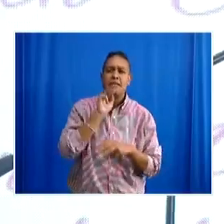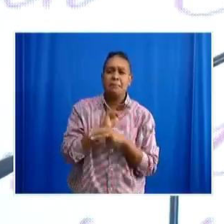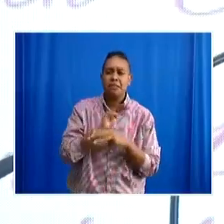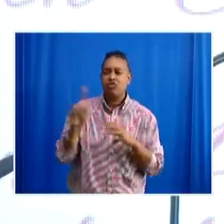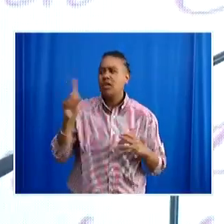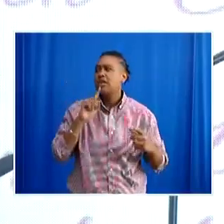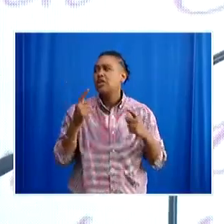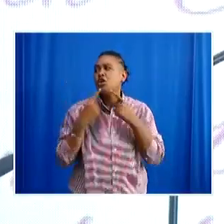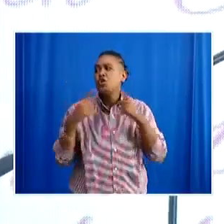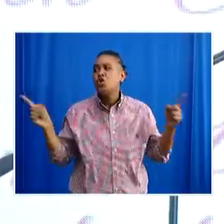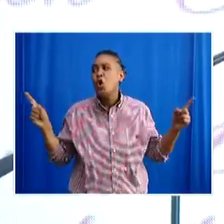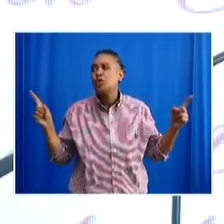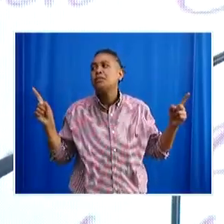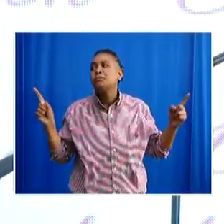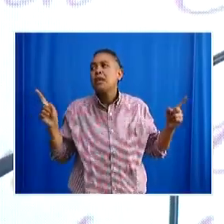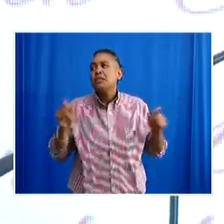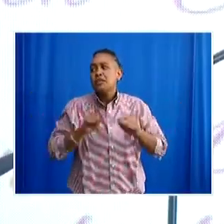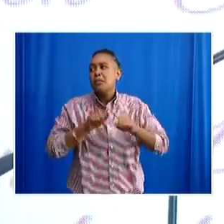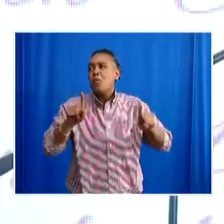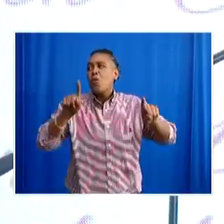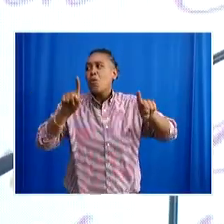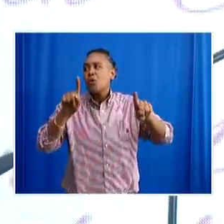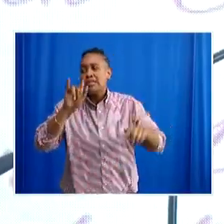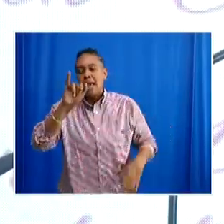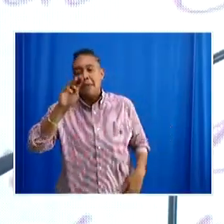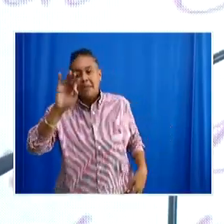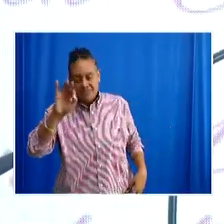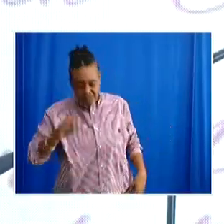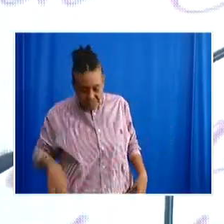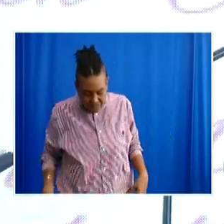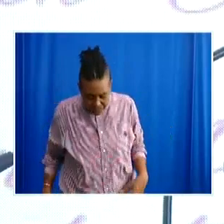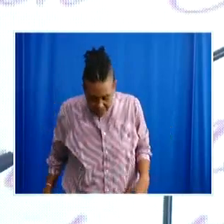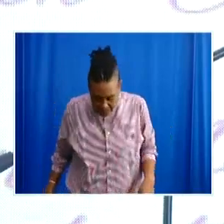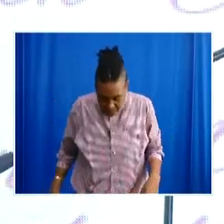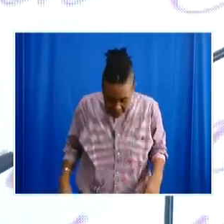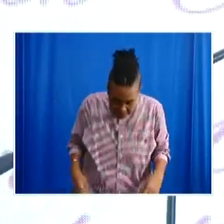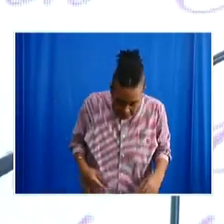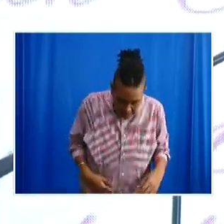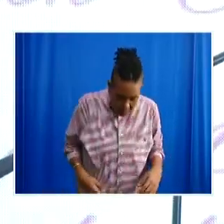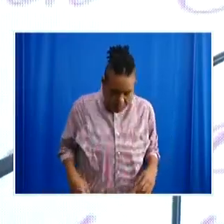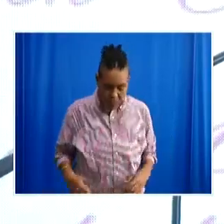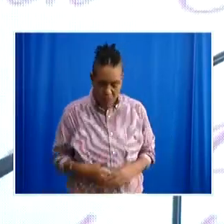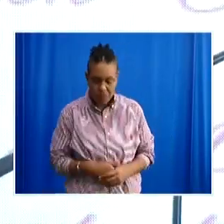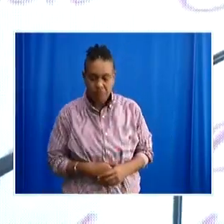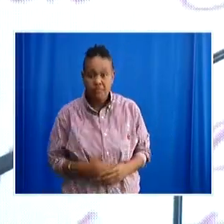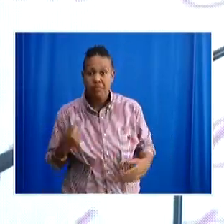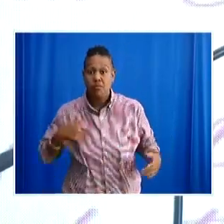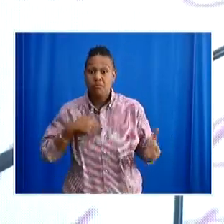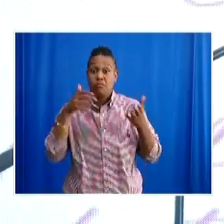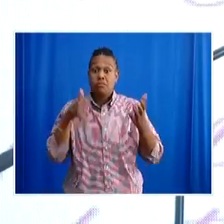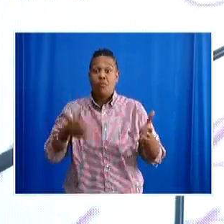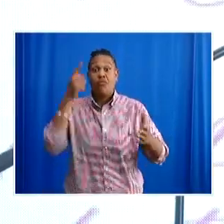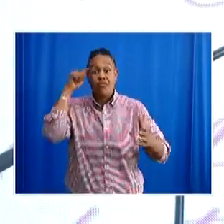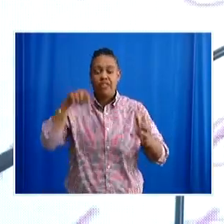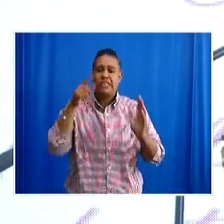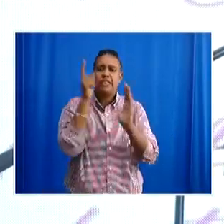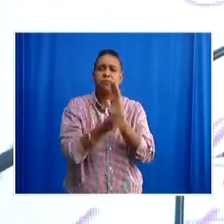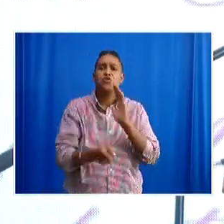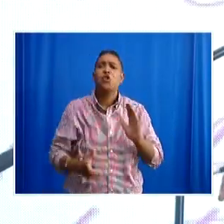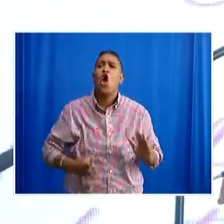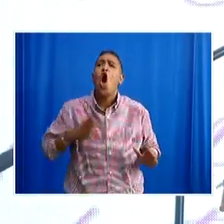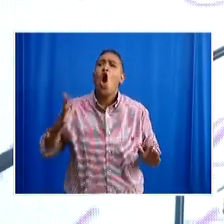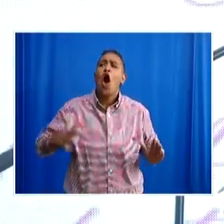the announcement post IMF. We're here for this moment, the